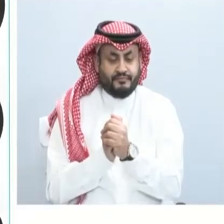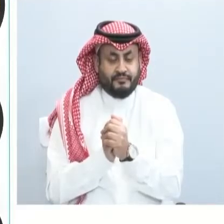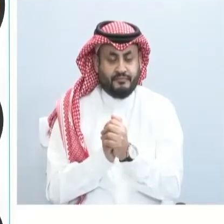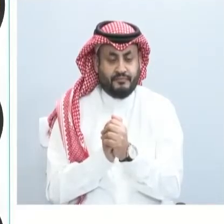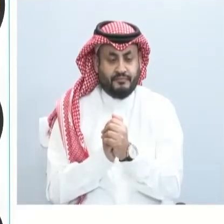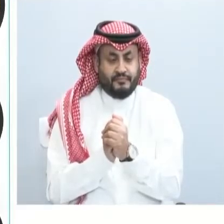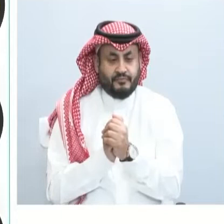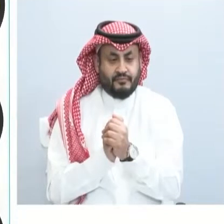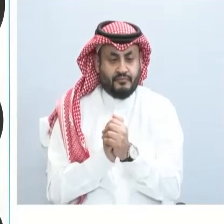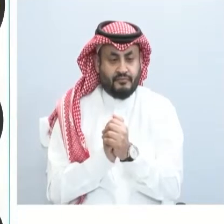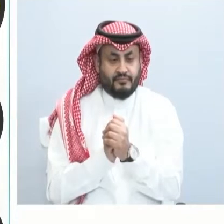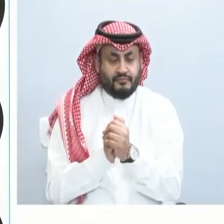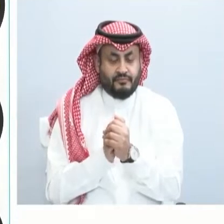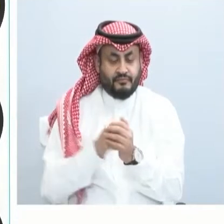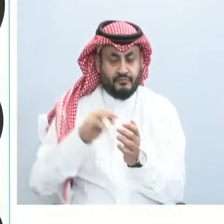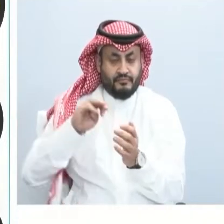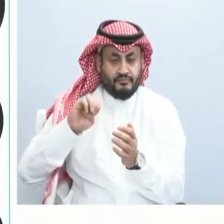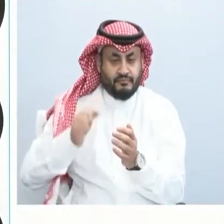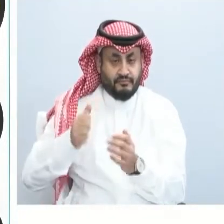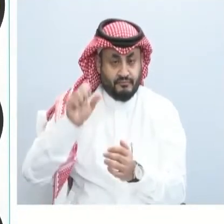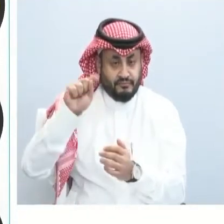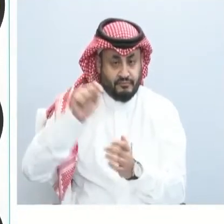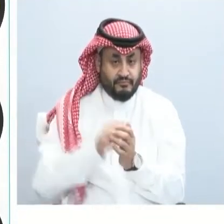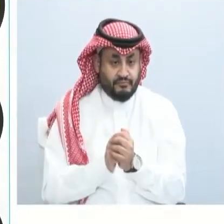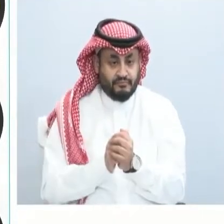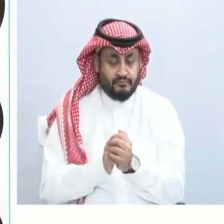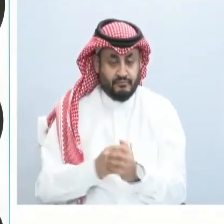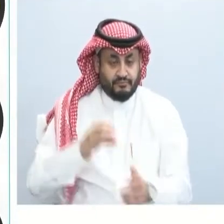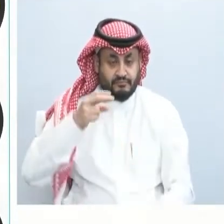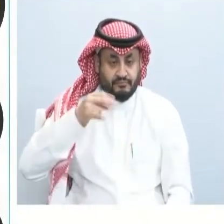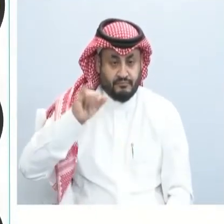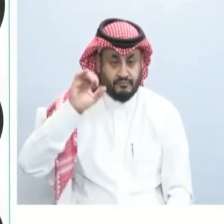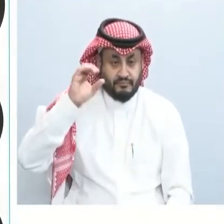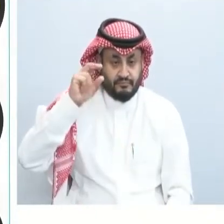practiced last time were meat, chicken,